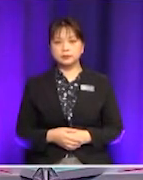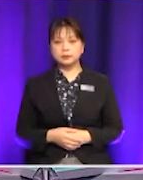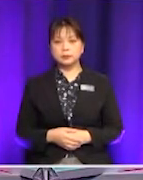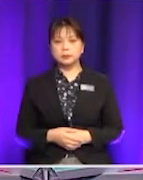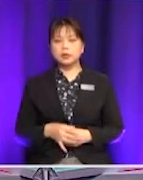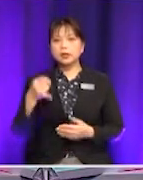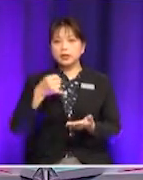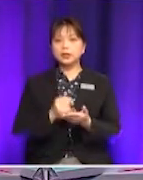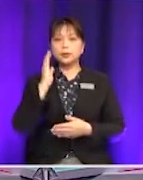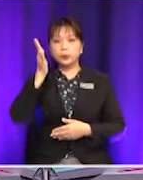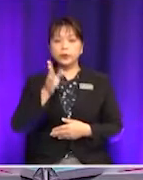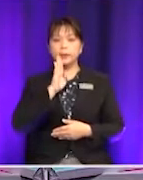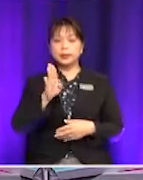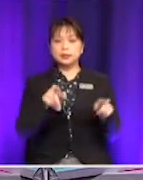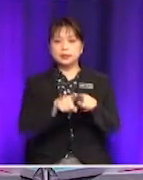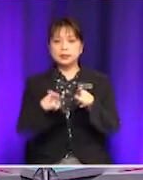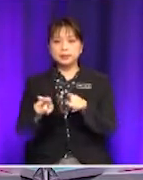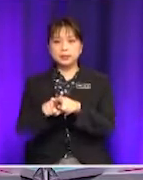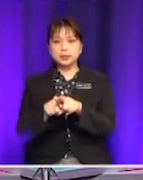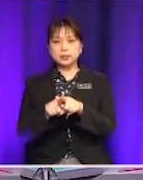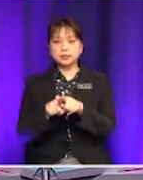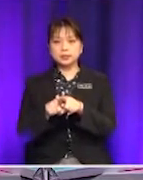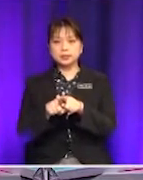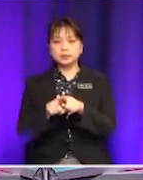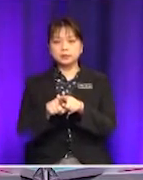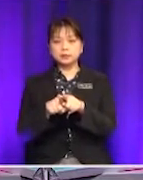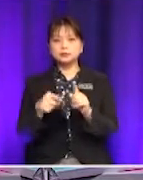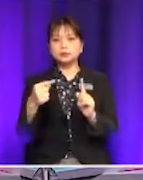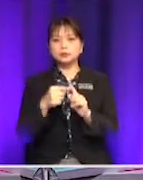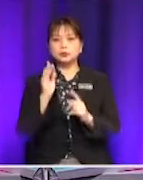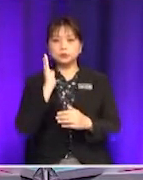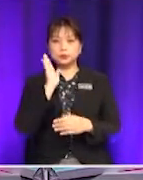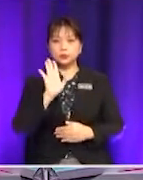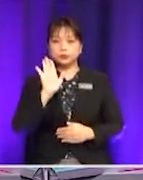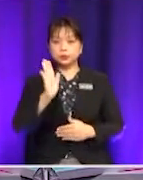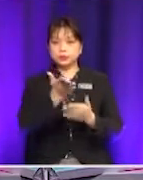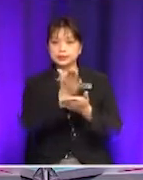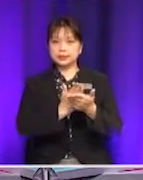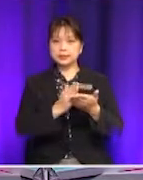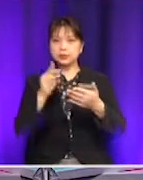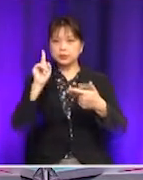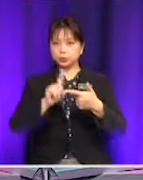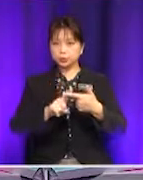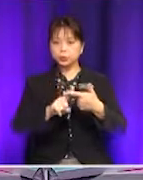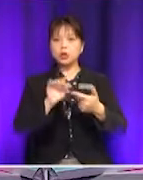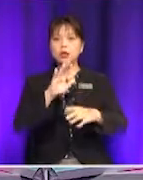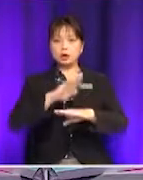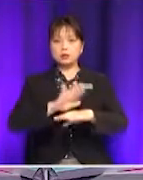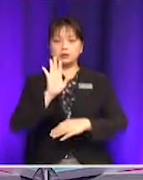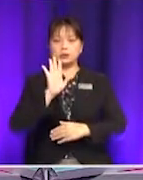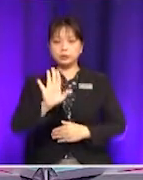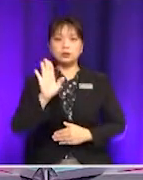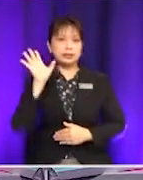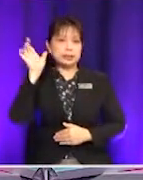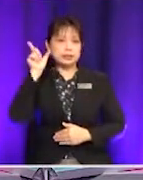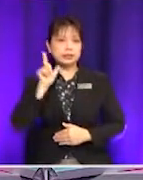your section 2 of your listening paper 4. So keep in mind here means it's not as easy